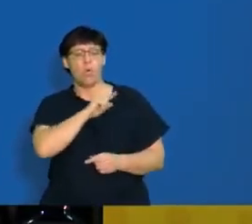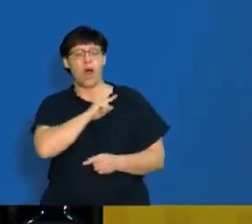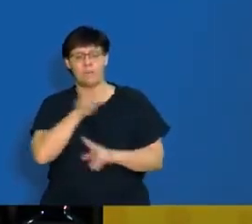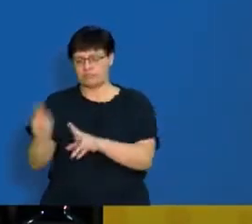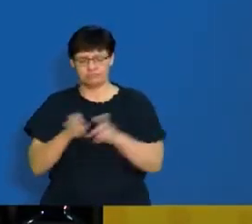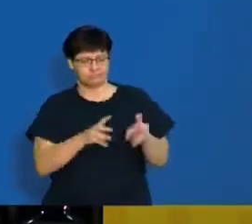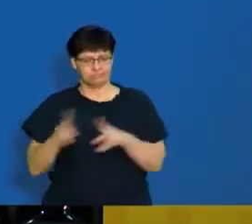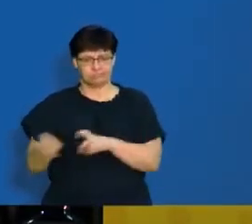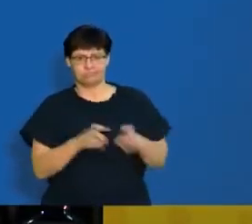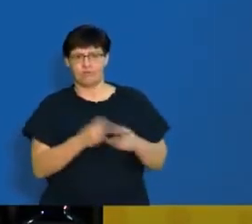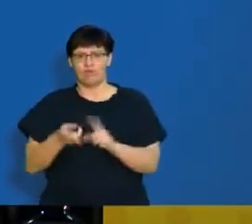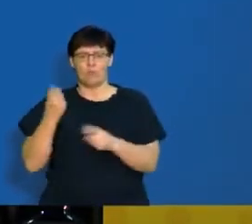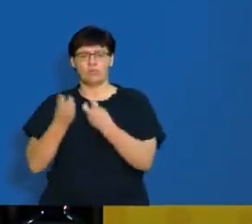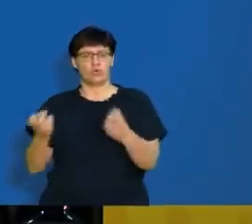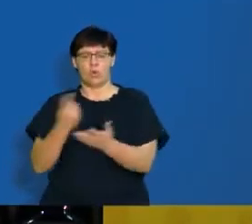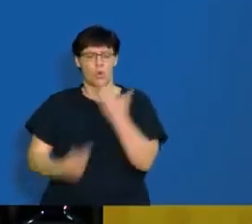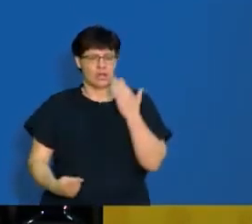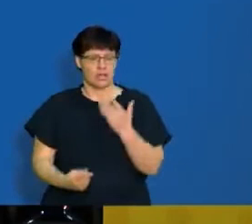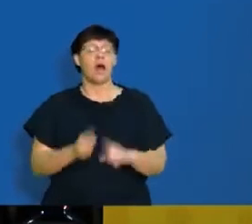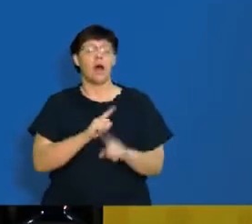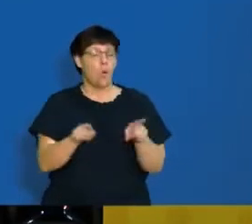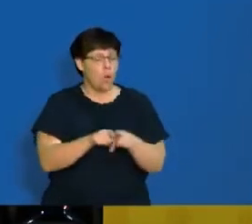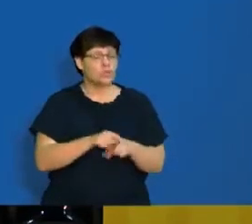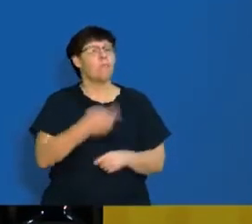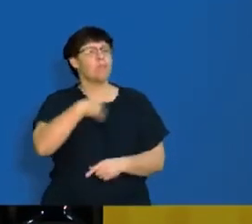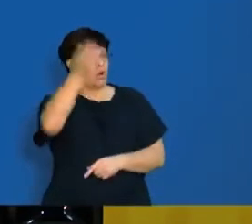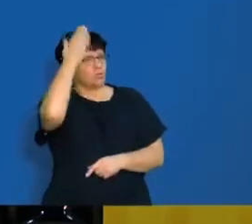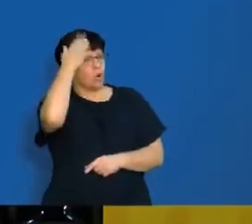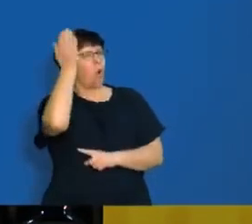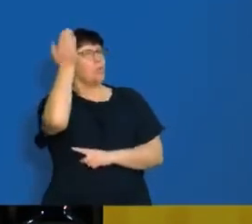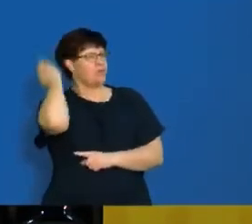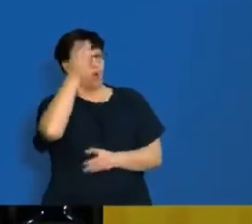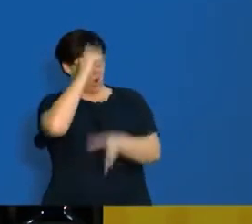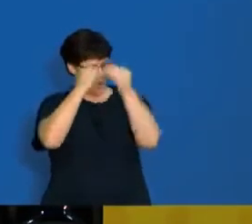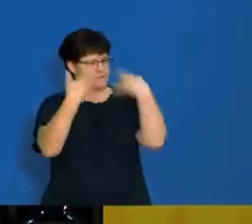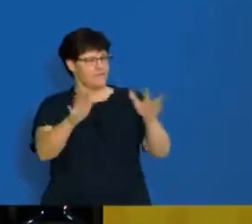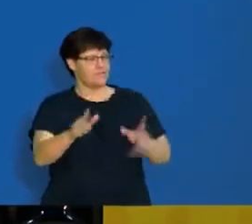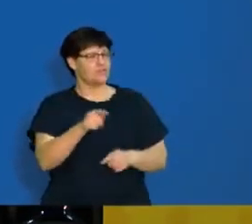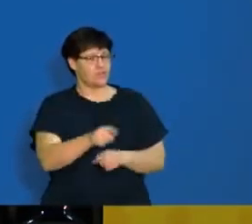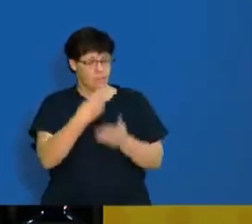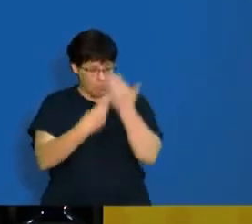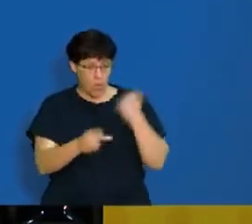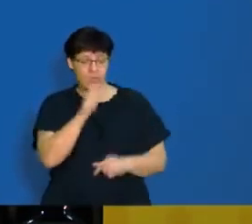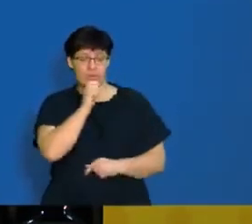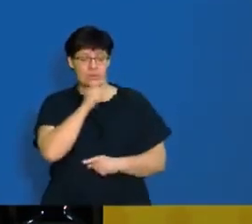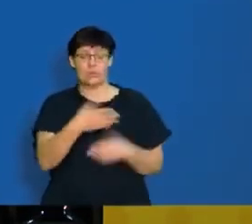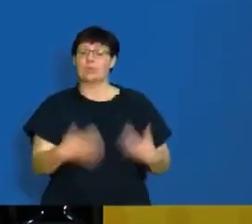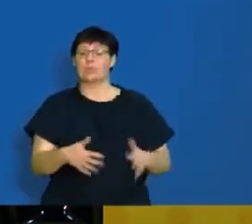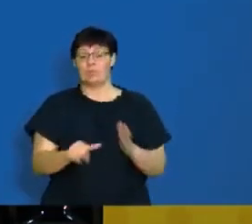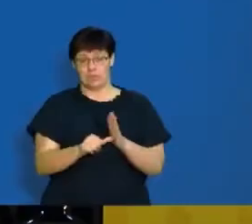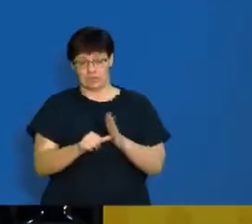extracting information from the source, but you are using your own prior knowledge as well. That is very important. Now you need